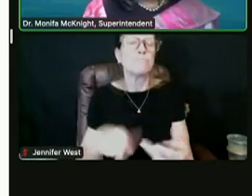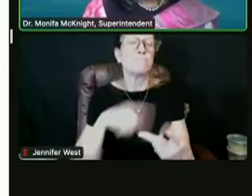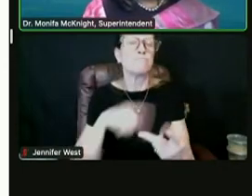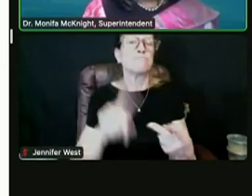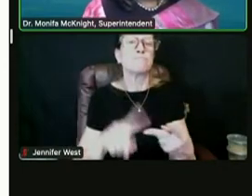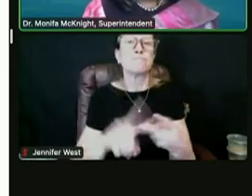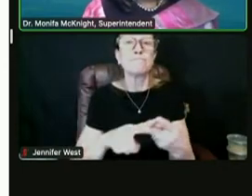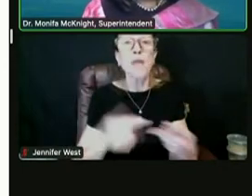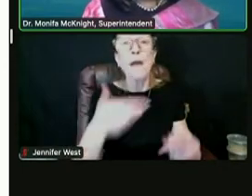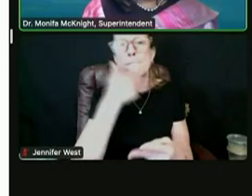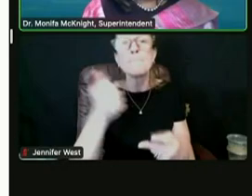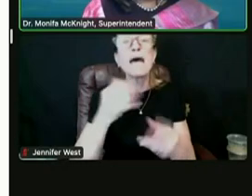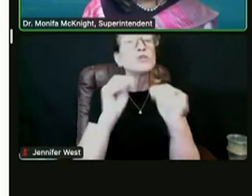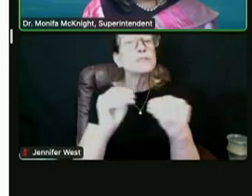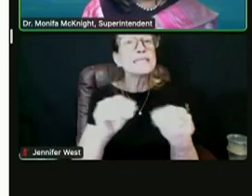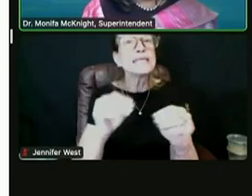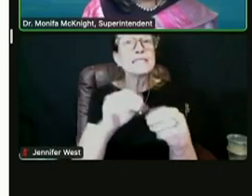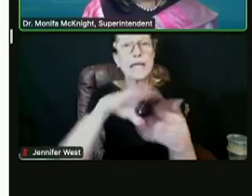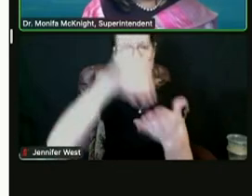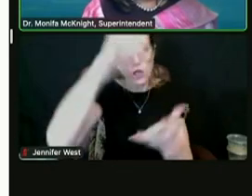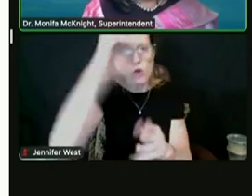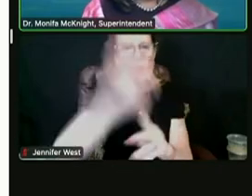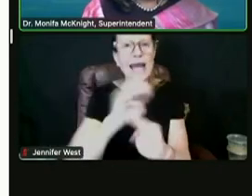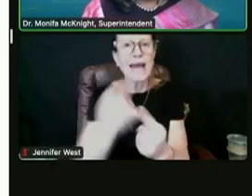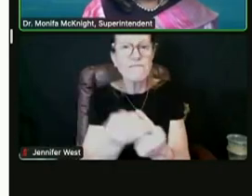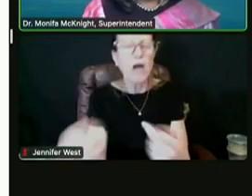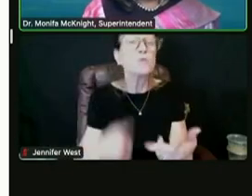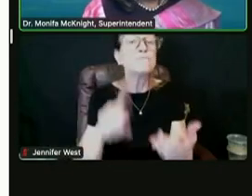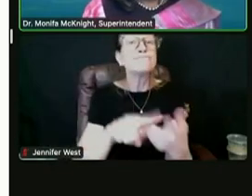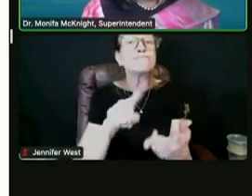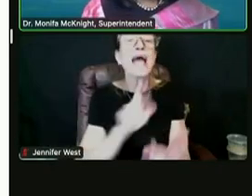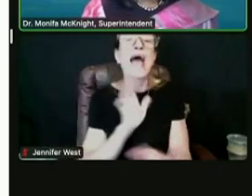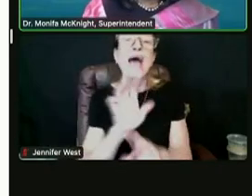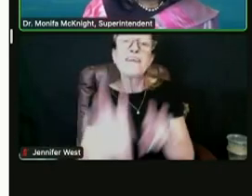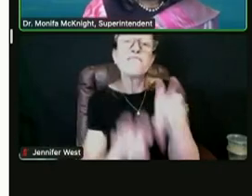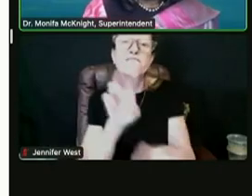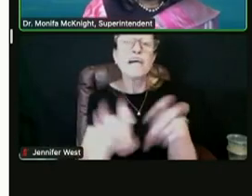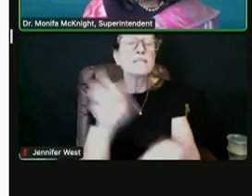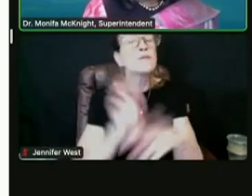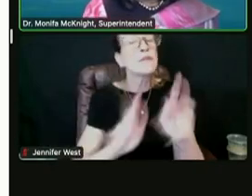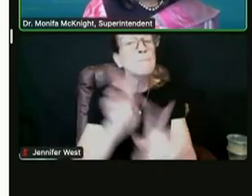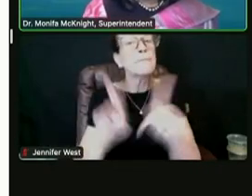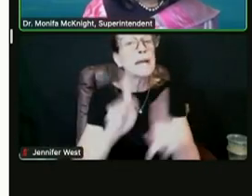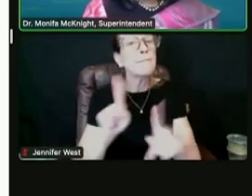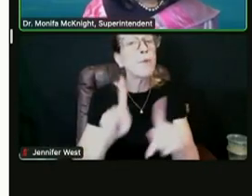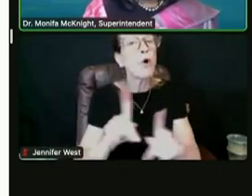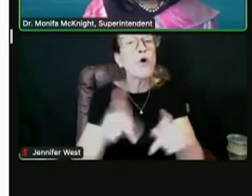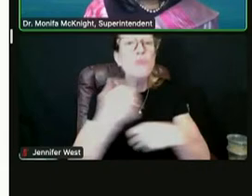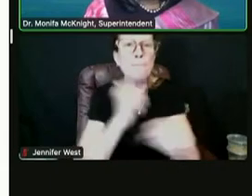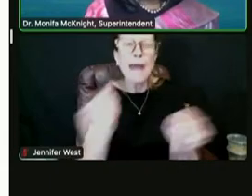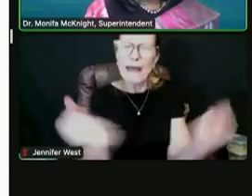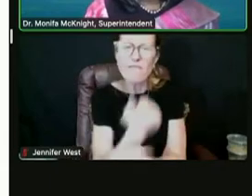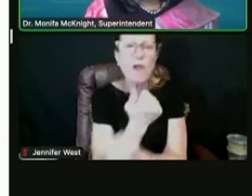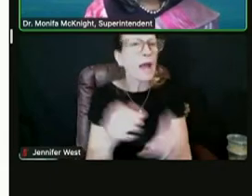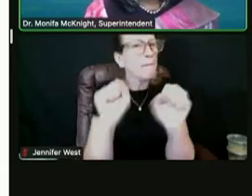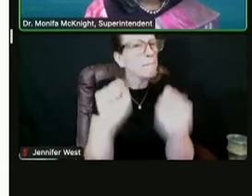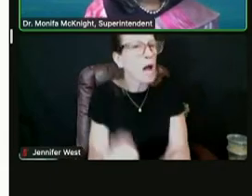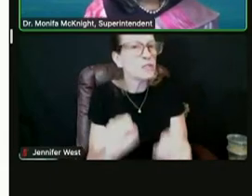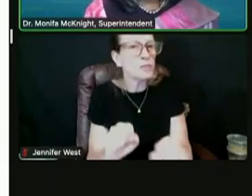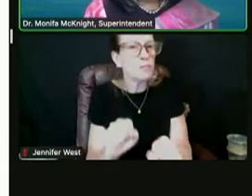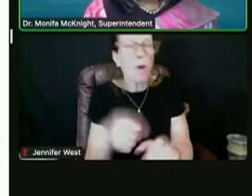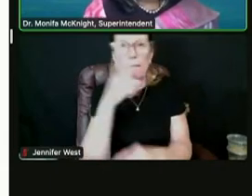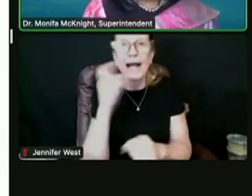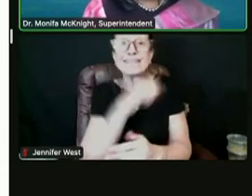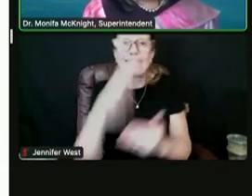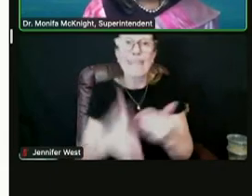learning environment, and invest in our people who make all of this possible. Because at the end of the day, school is about how our trusted